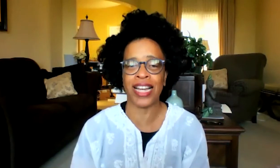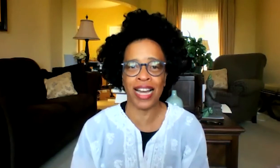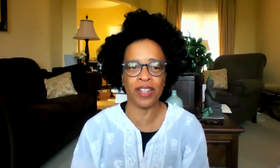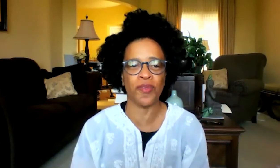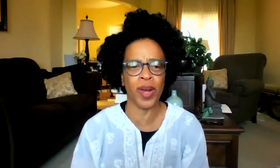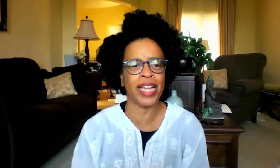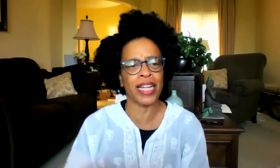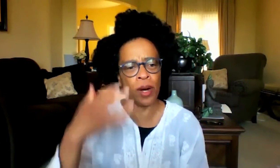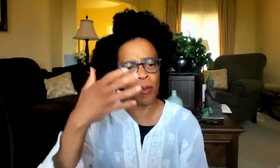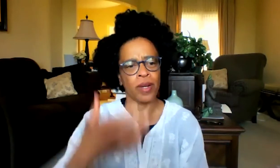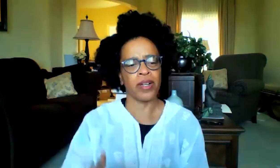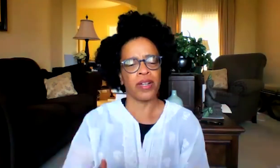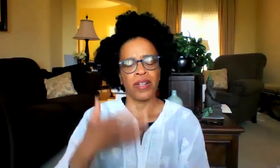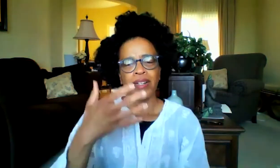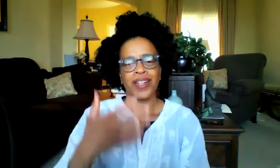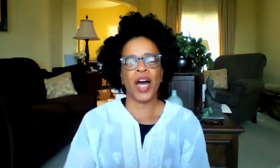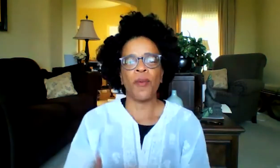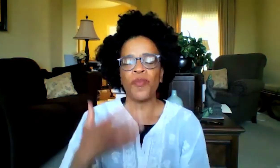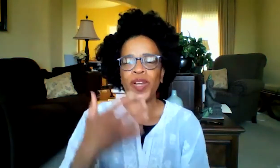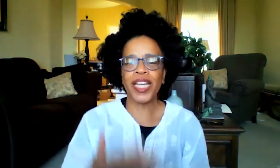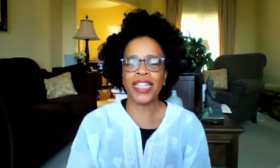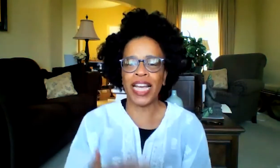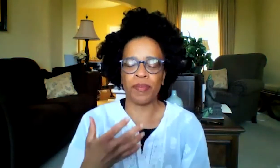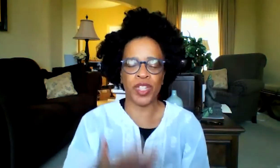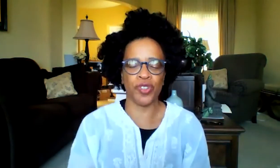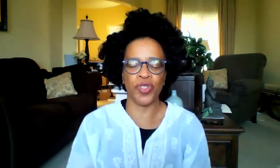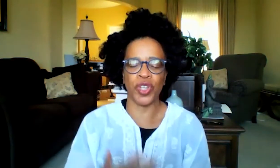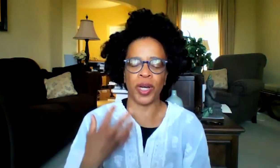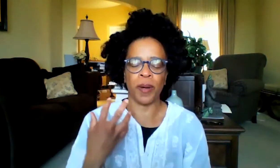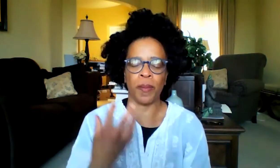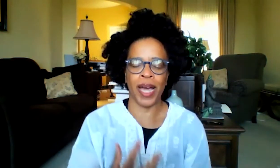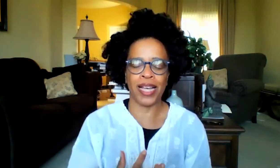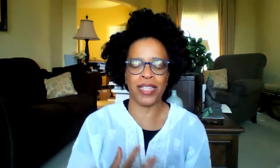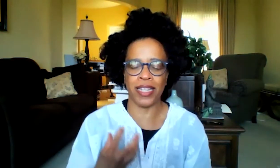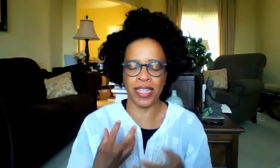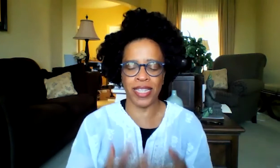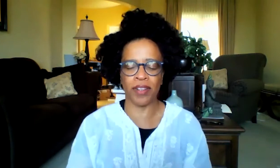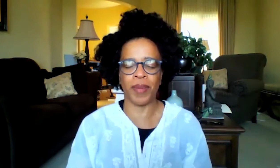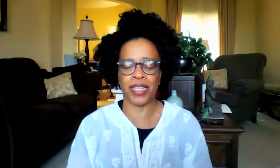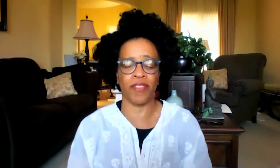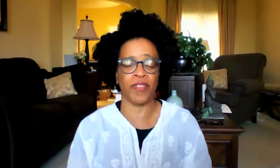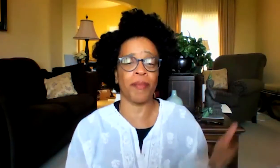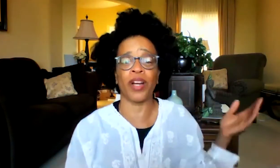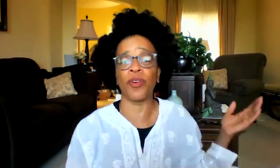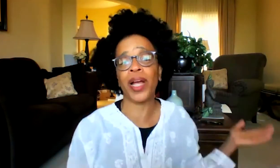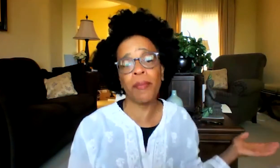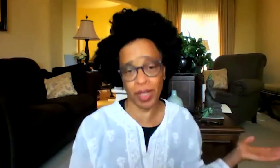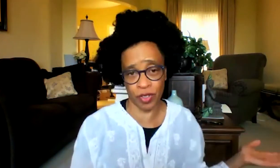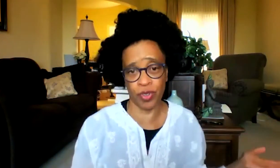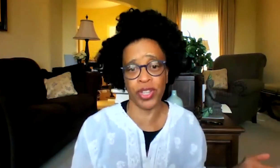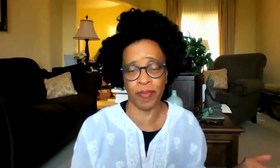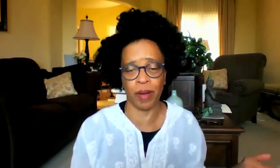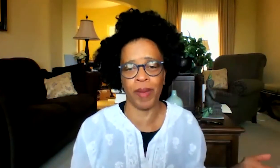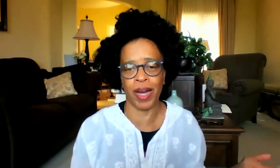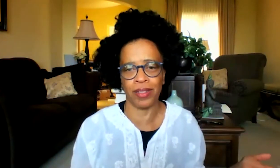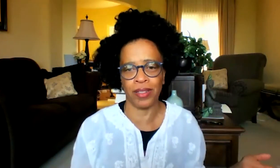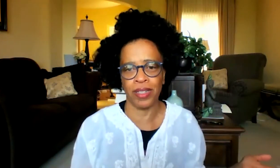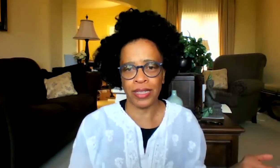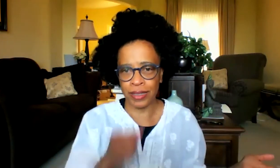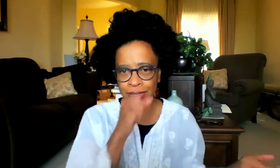meditation as a kind of way to help reconnect me to the capacity to center myself that my grandmother knew